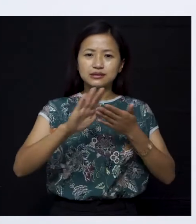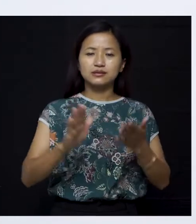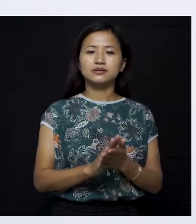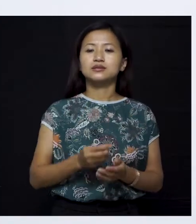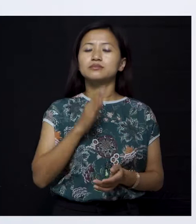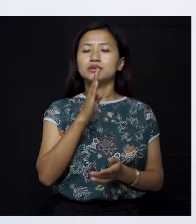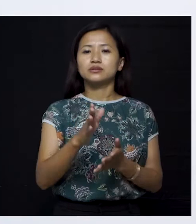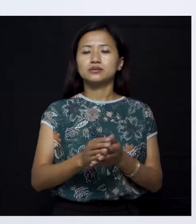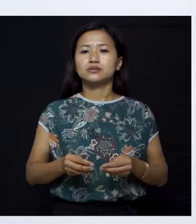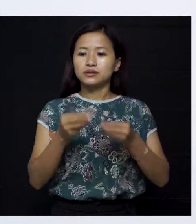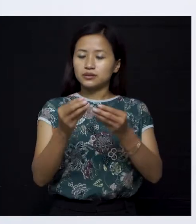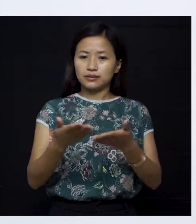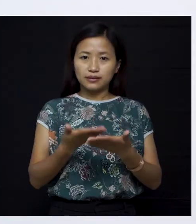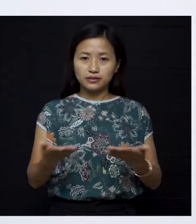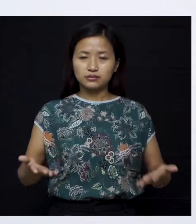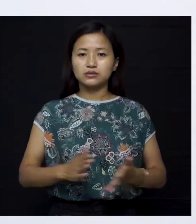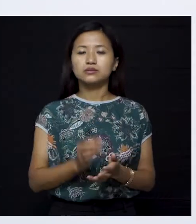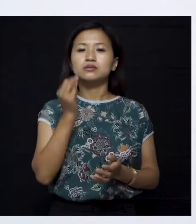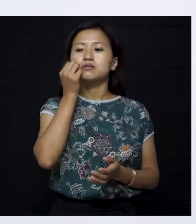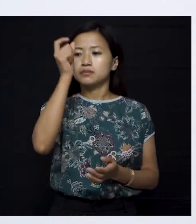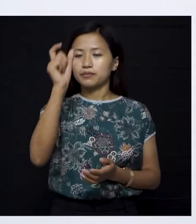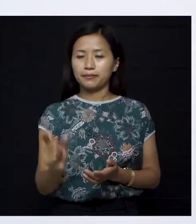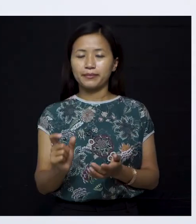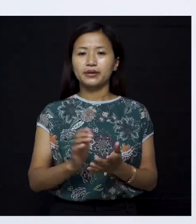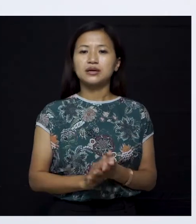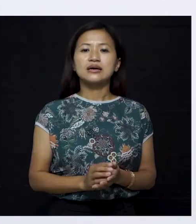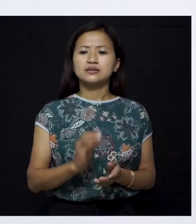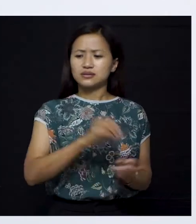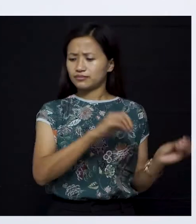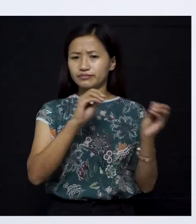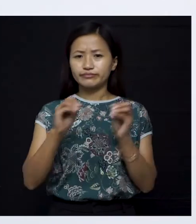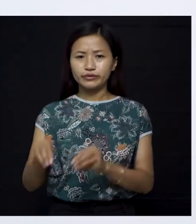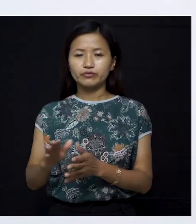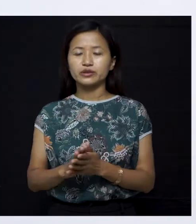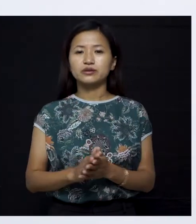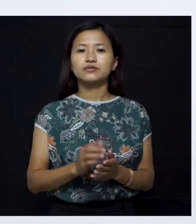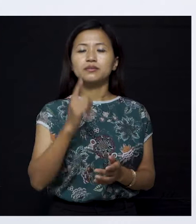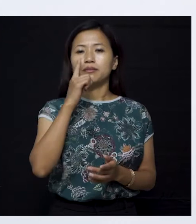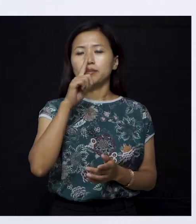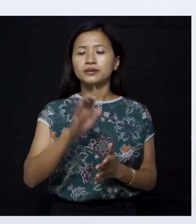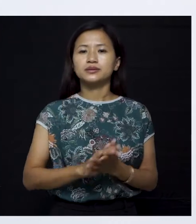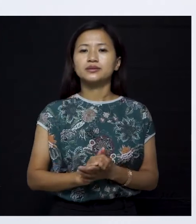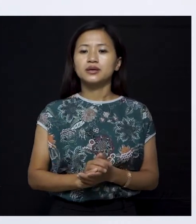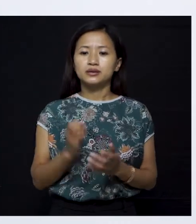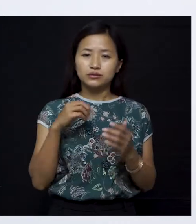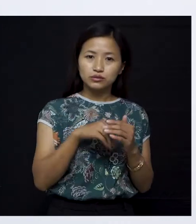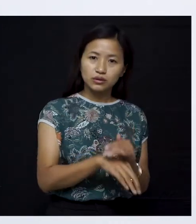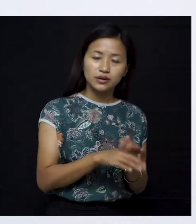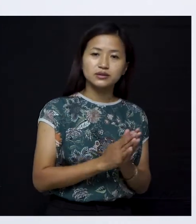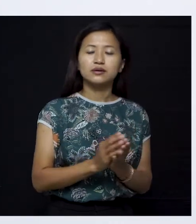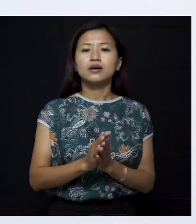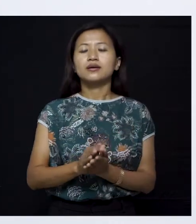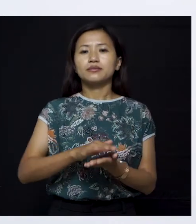to Michael, right? And they are trying to check, but they hear some movements in the room of their mother, so they try to hide the bundle